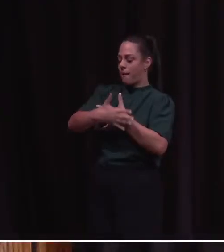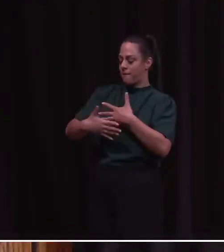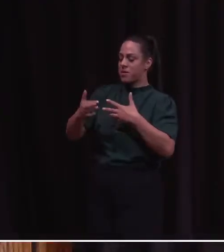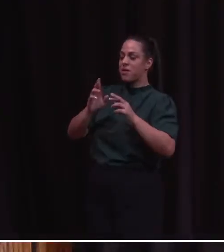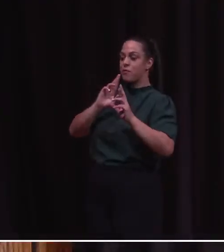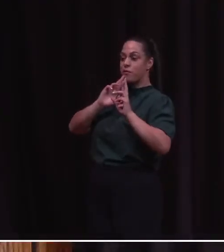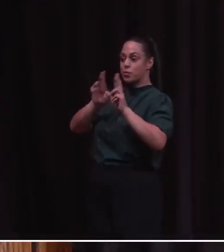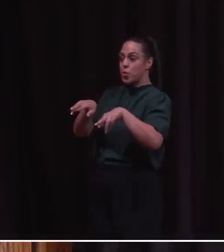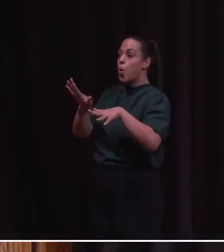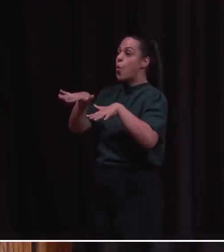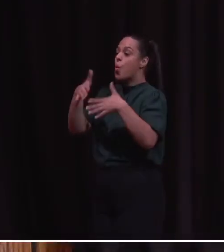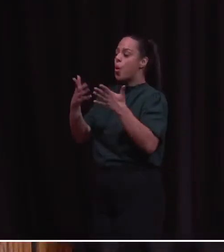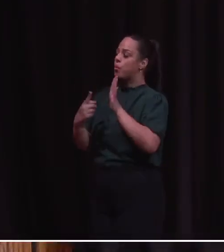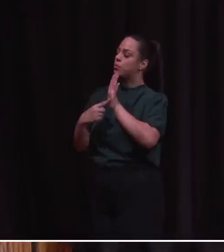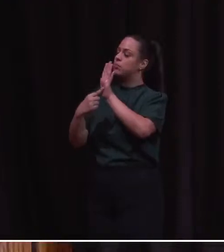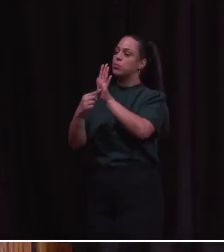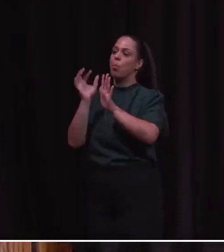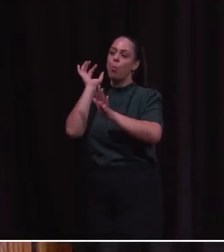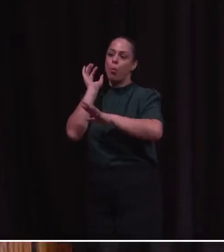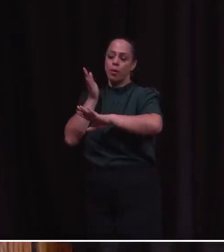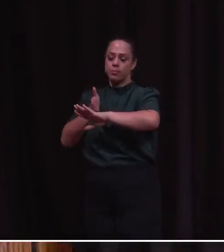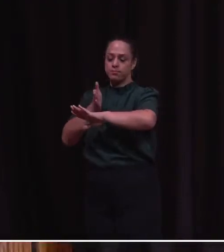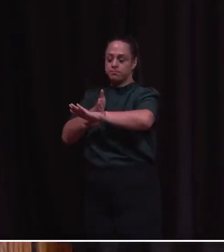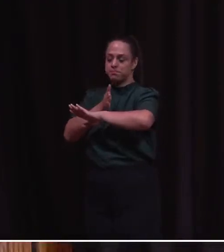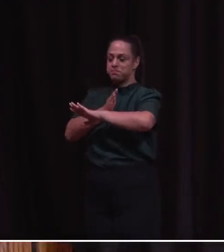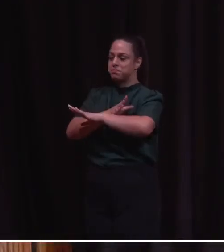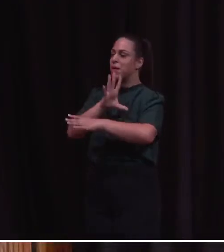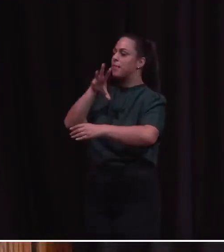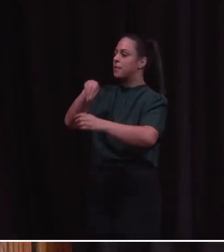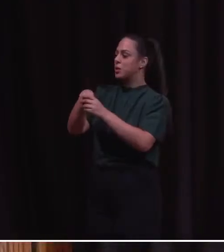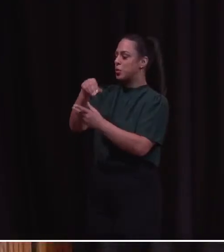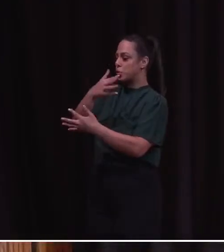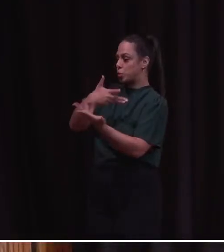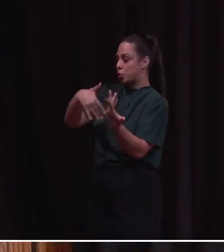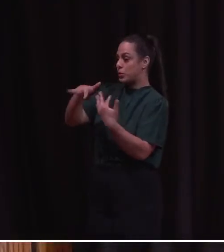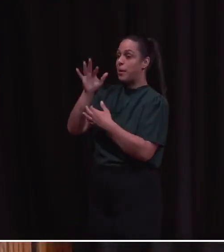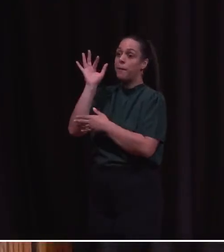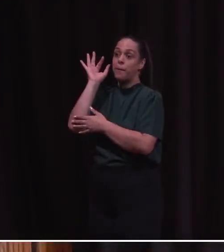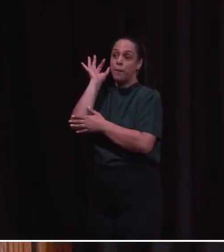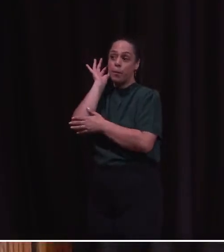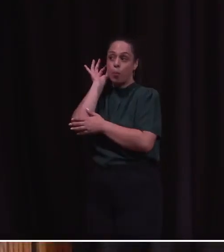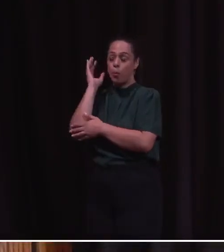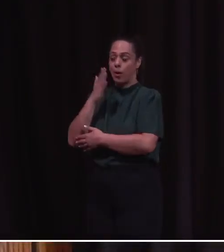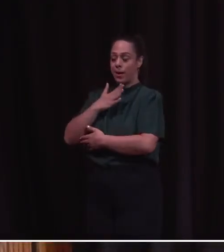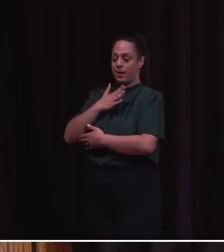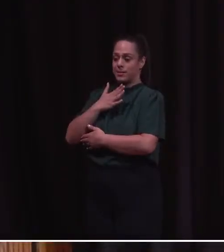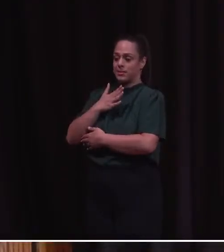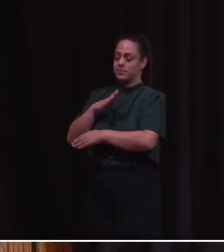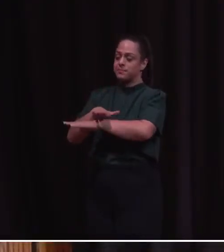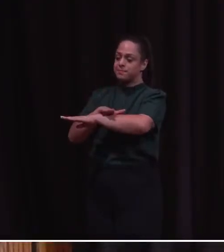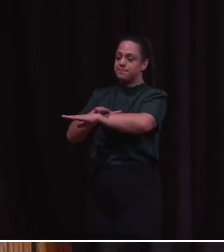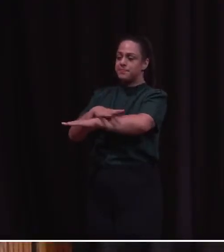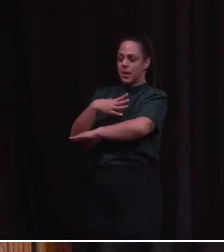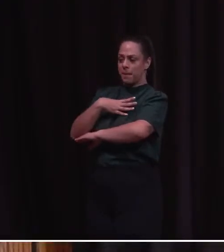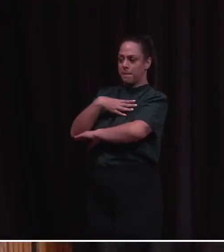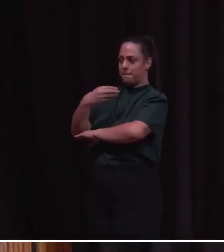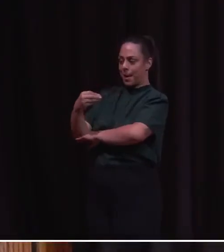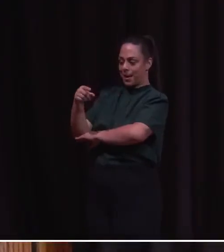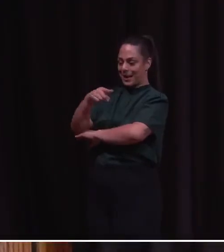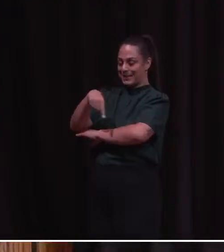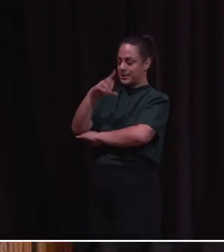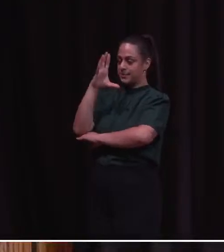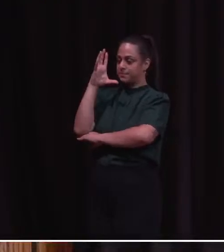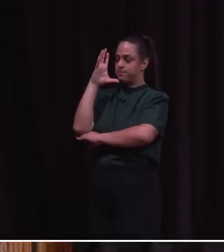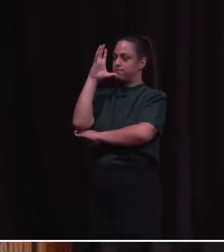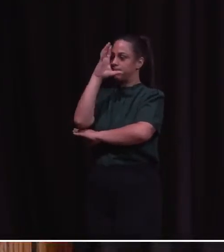own society. What white women did not realize was that if they were motivated by women's subordination